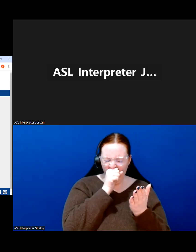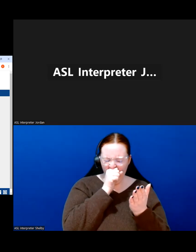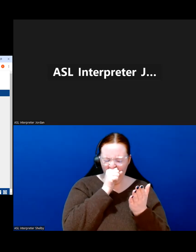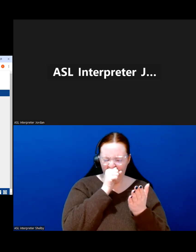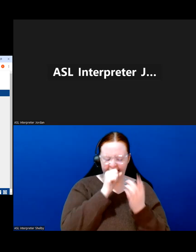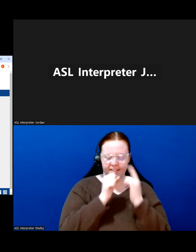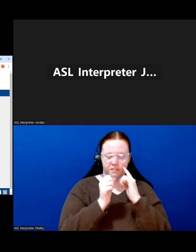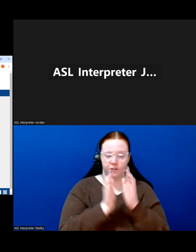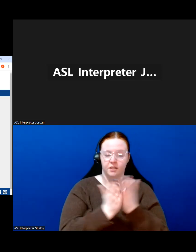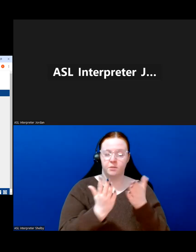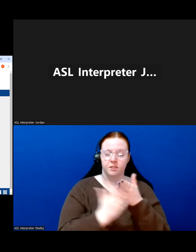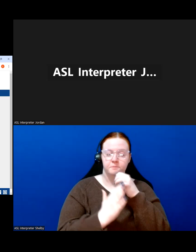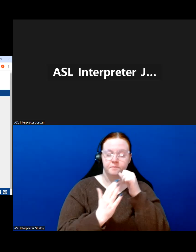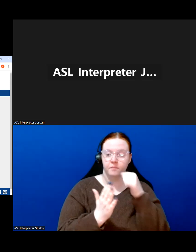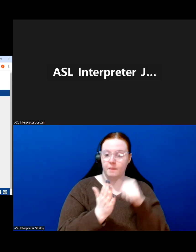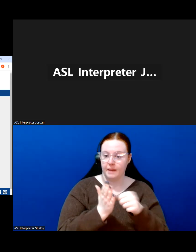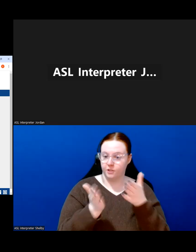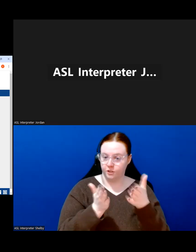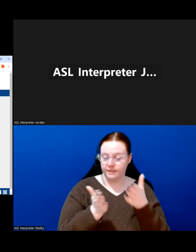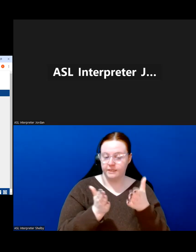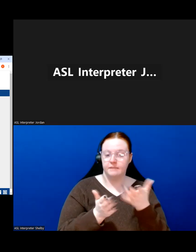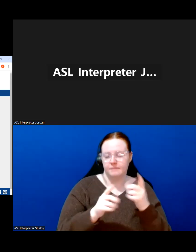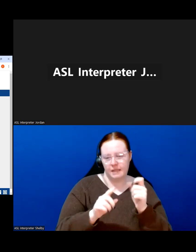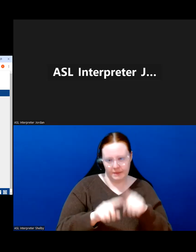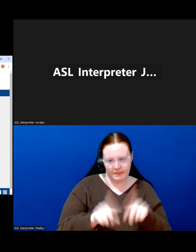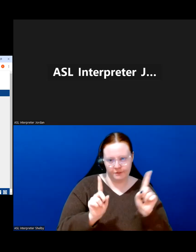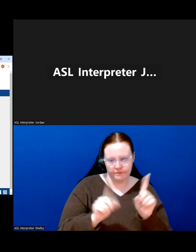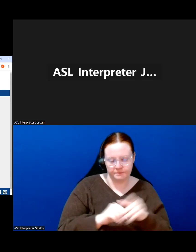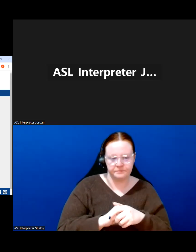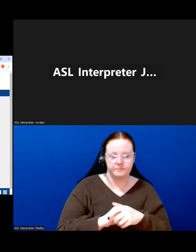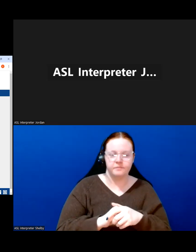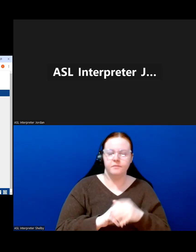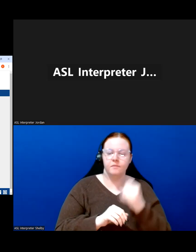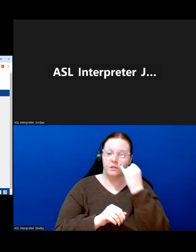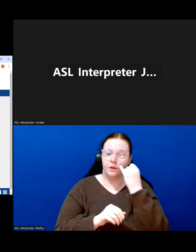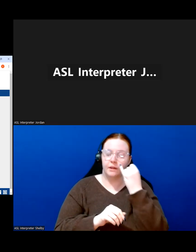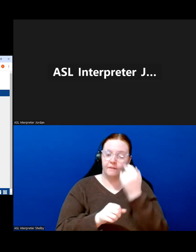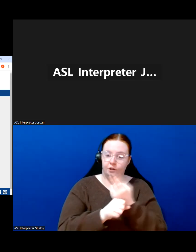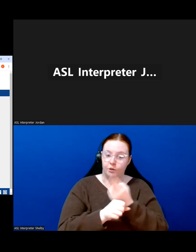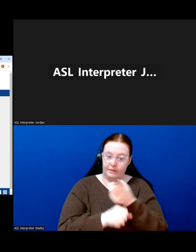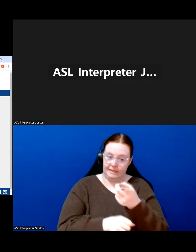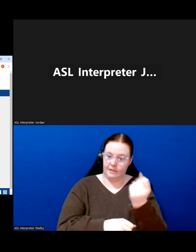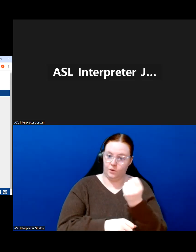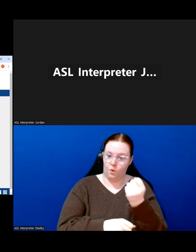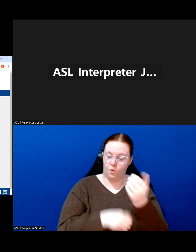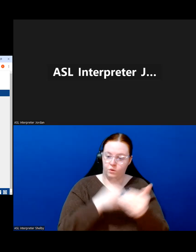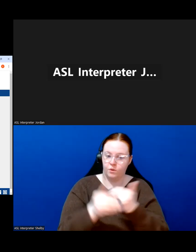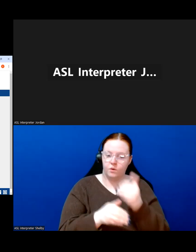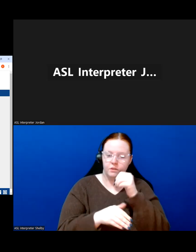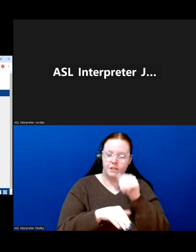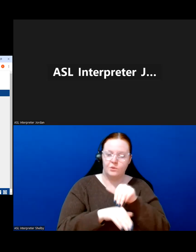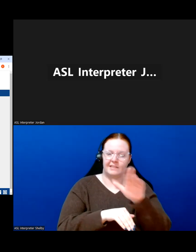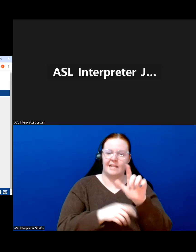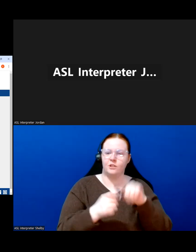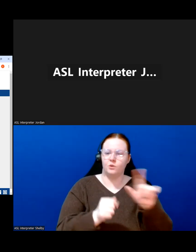placing a book by the system-wide holds, it's going to that public library that's closest to you. So let's say